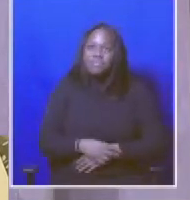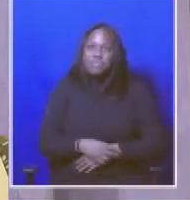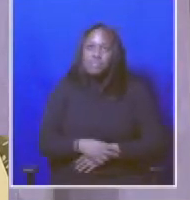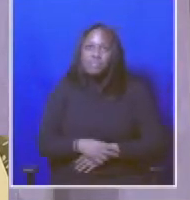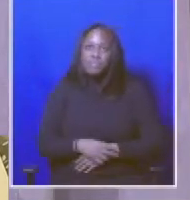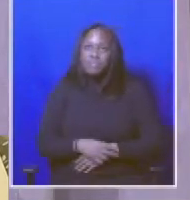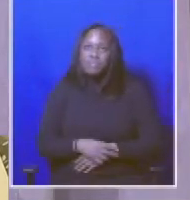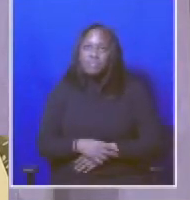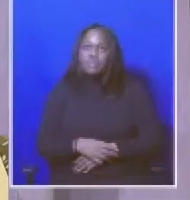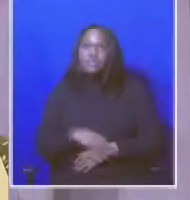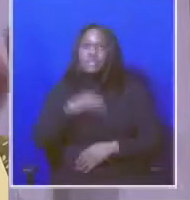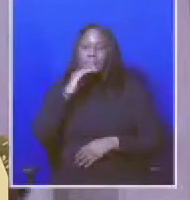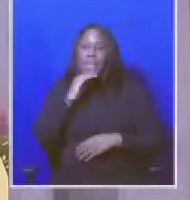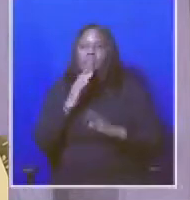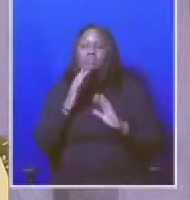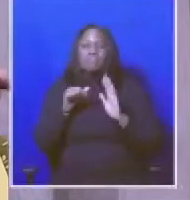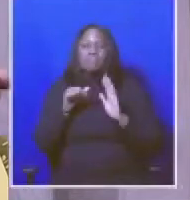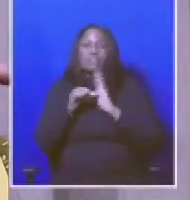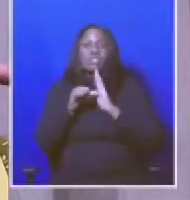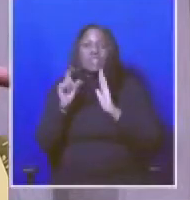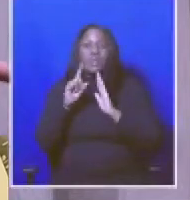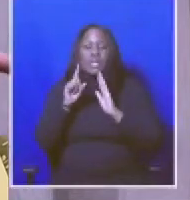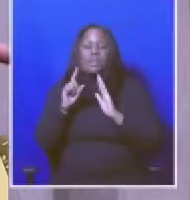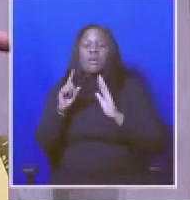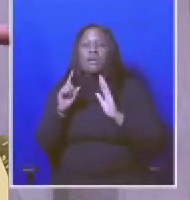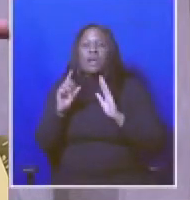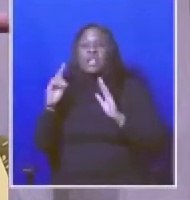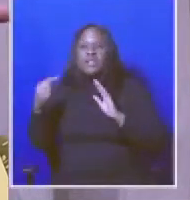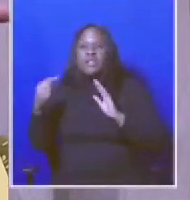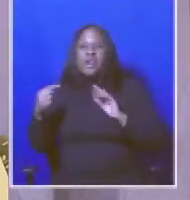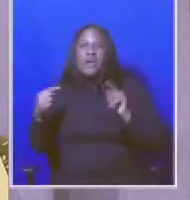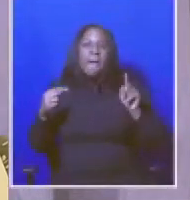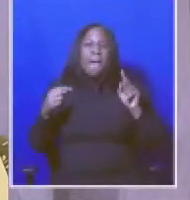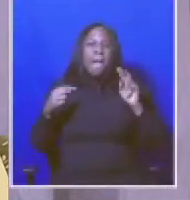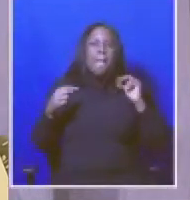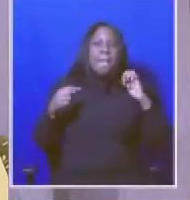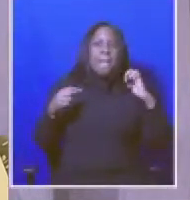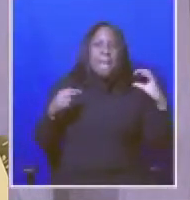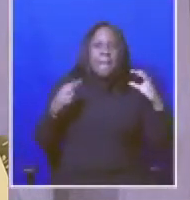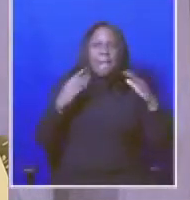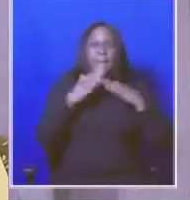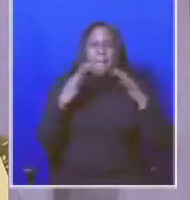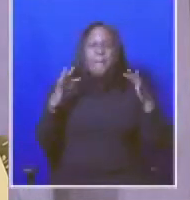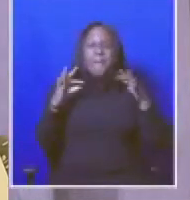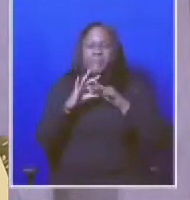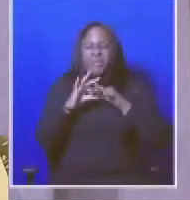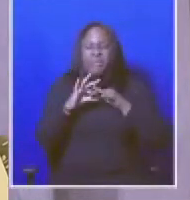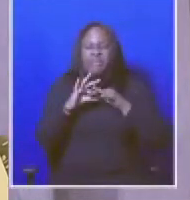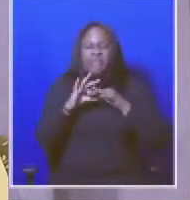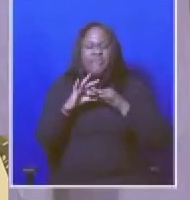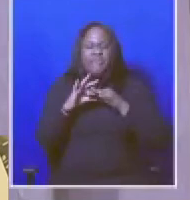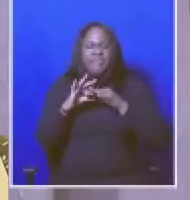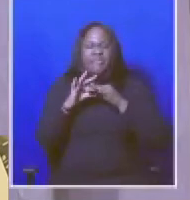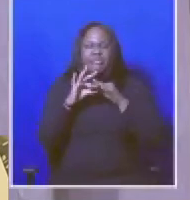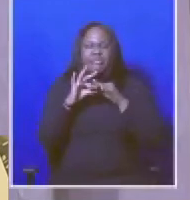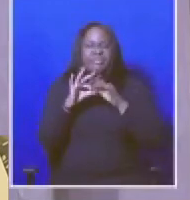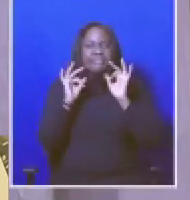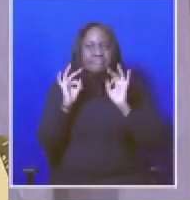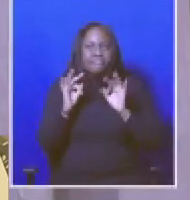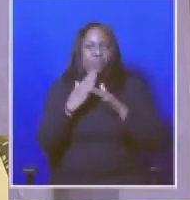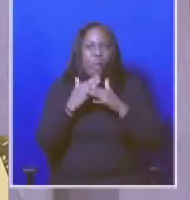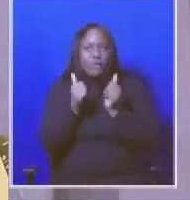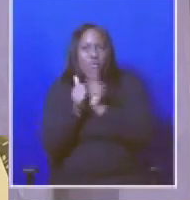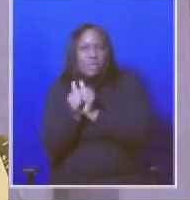you relate to one another in that space? The MEC must not,